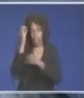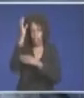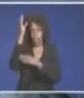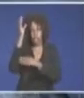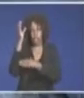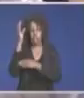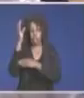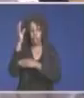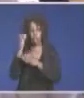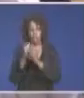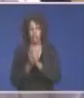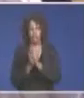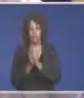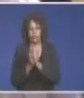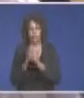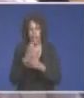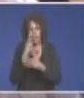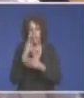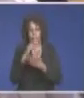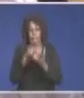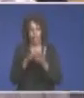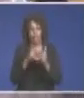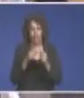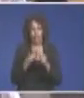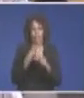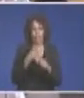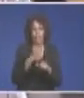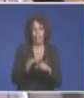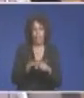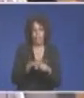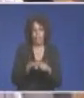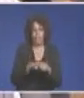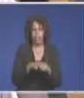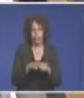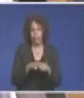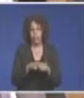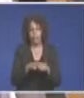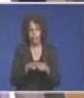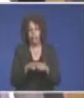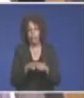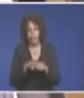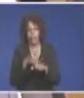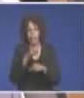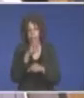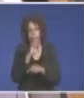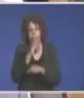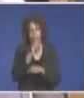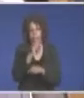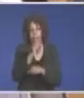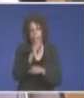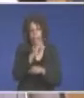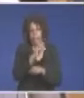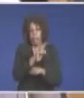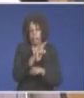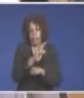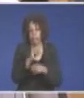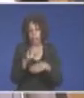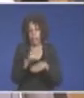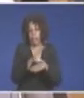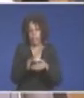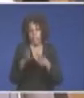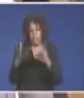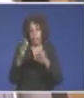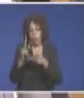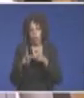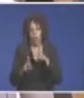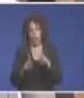were expressed. I'm seeing this for the first time. Staniel Key has a small student population, I